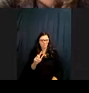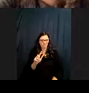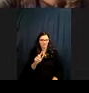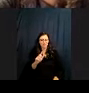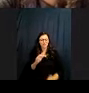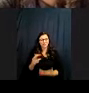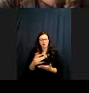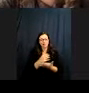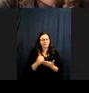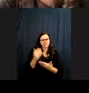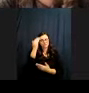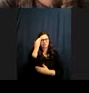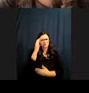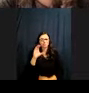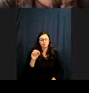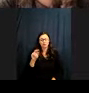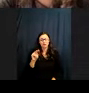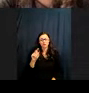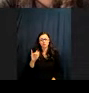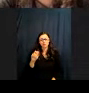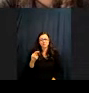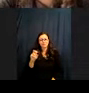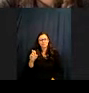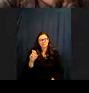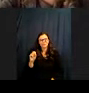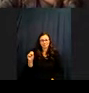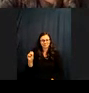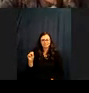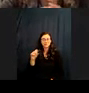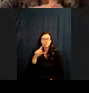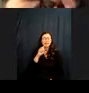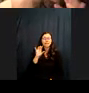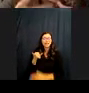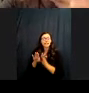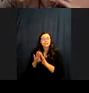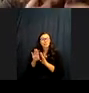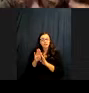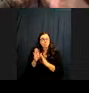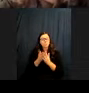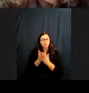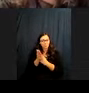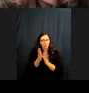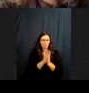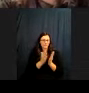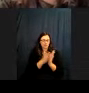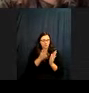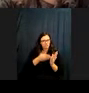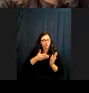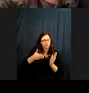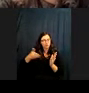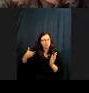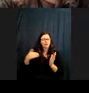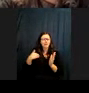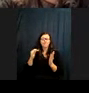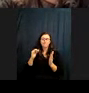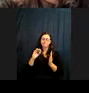consciousness. And really they develop over through the book kind of a conversation